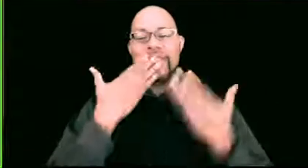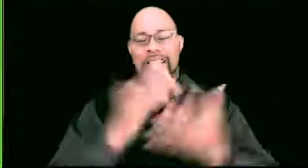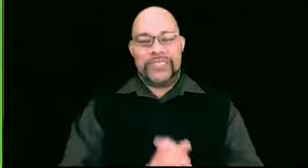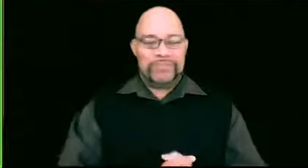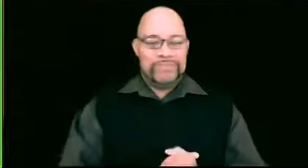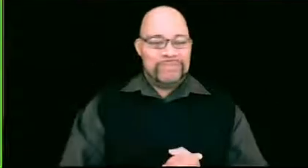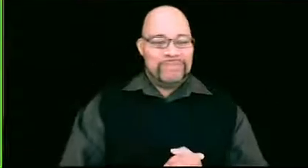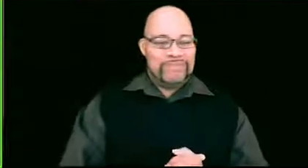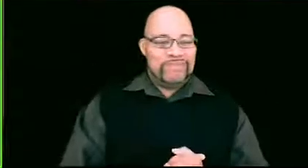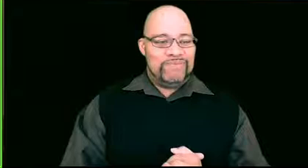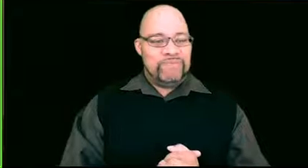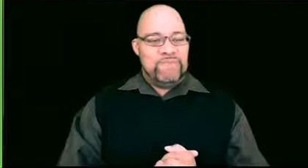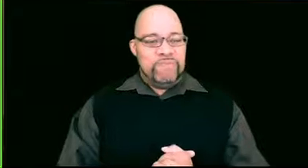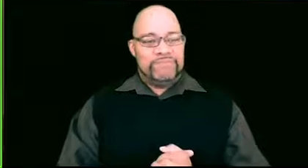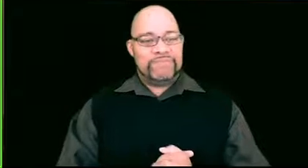Wonderful. Thank you.